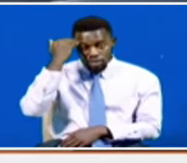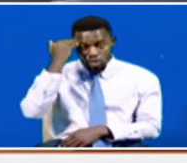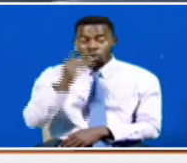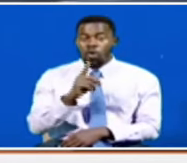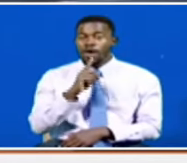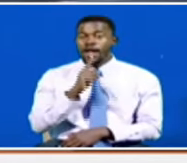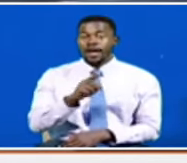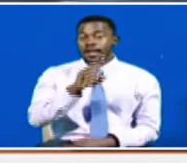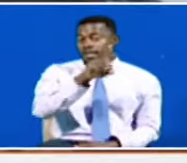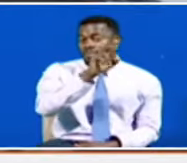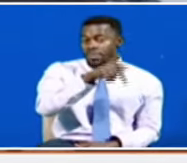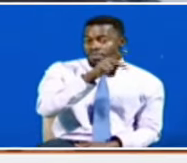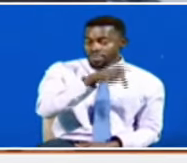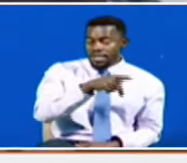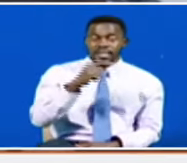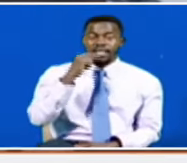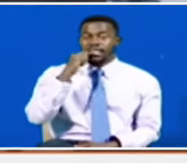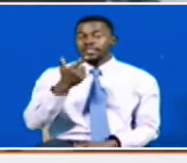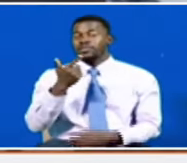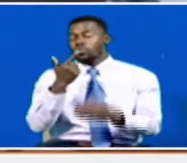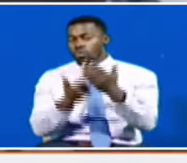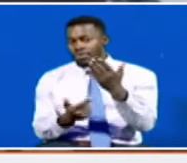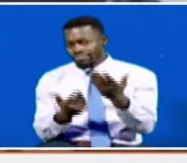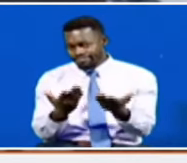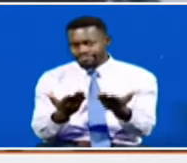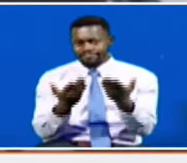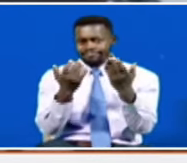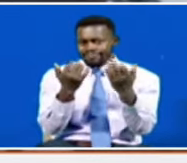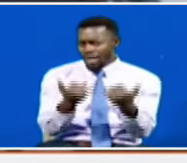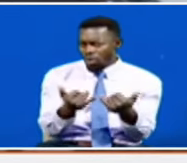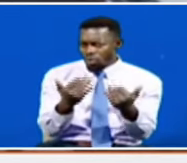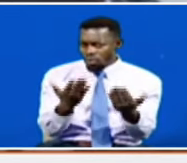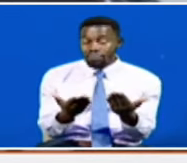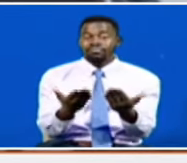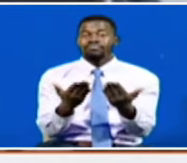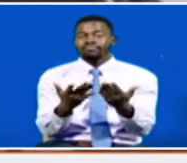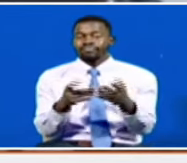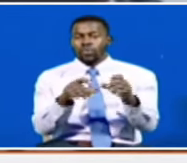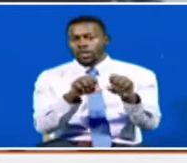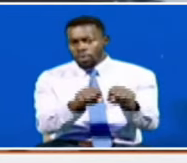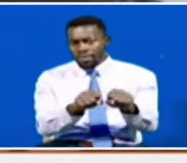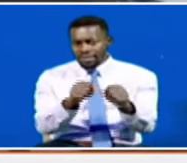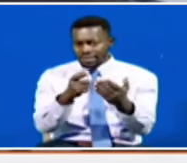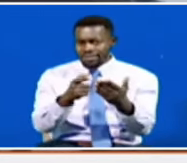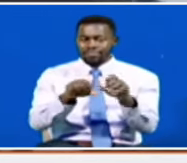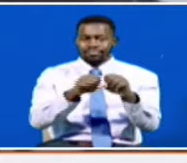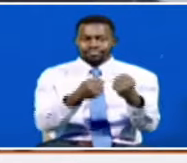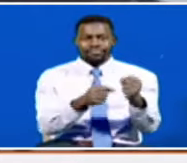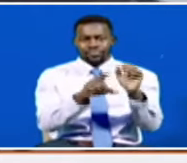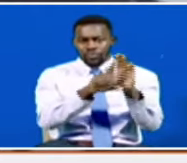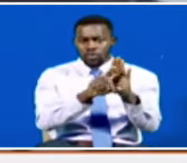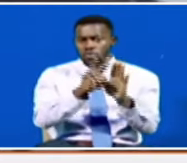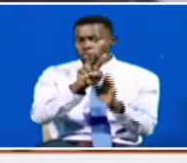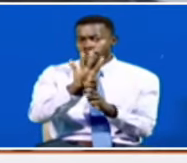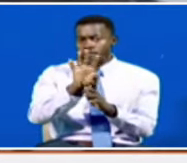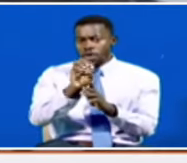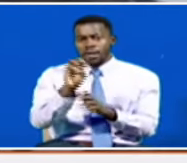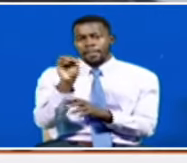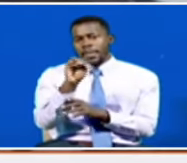that a decision has been made to charge them with the procurement irregularities amounting to 140 million